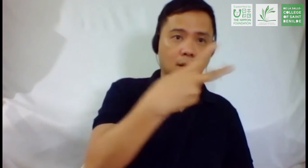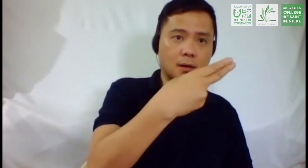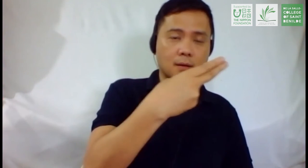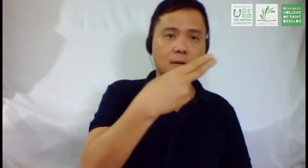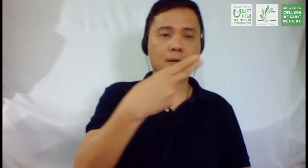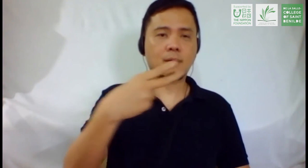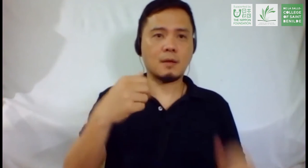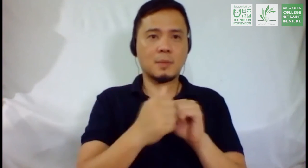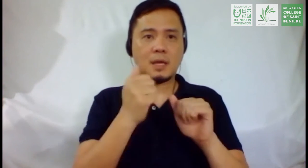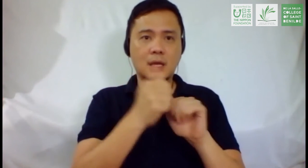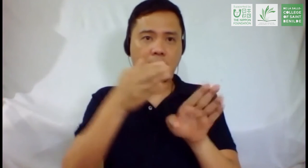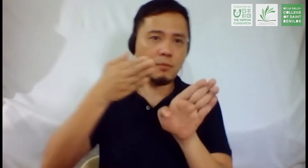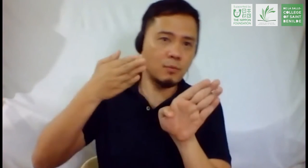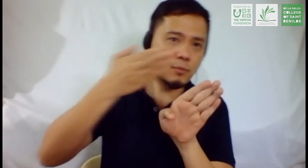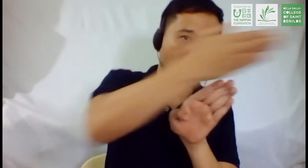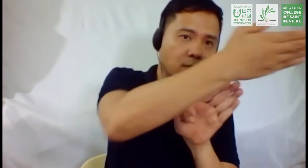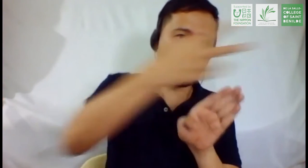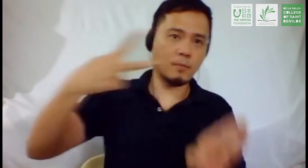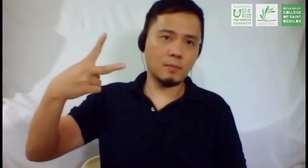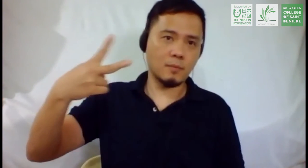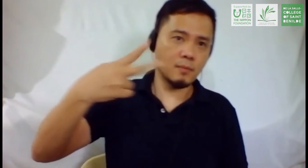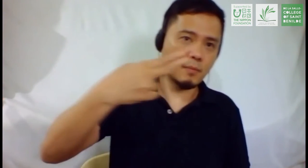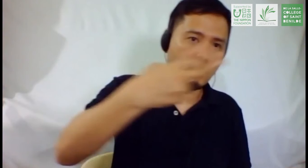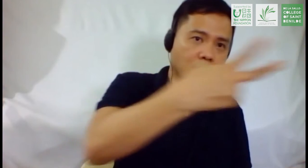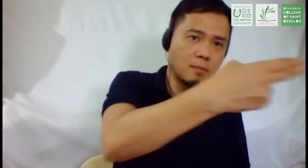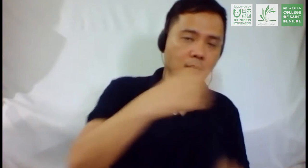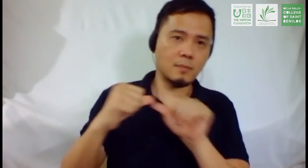along a path. So it's like continuously cutting.